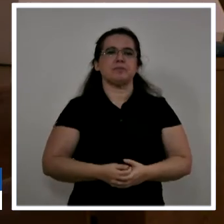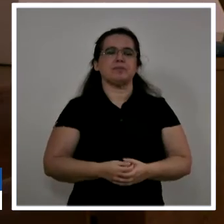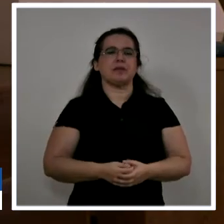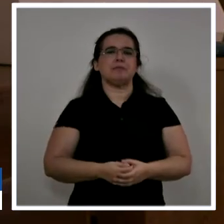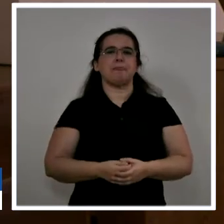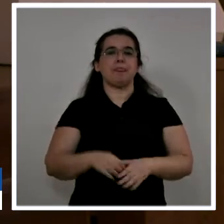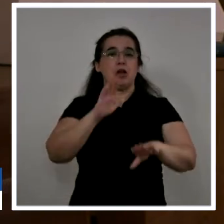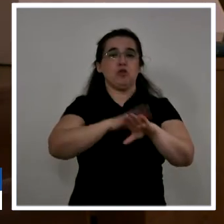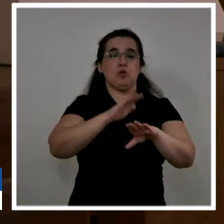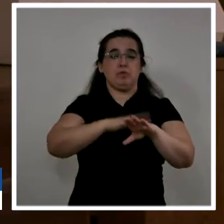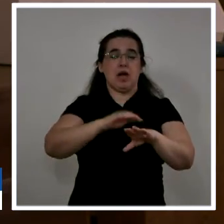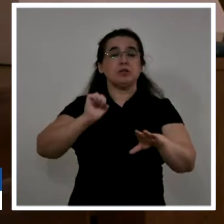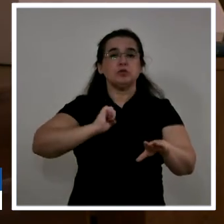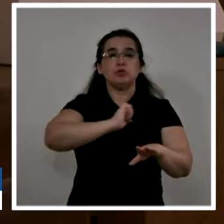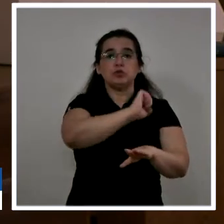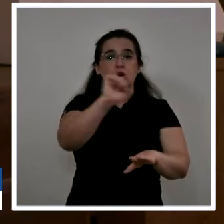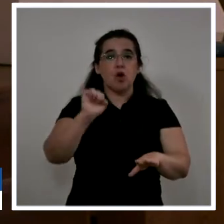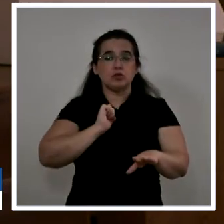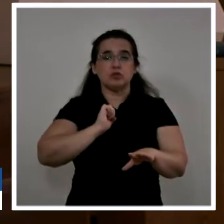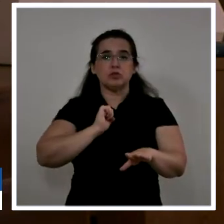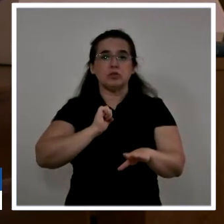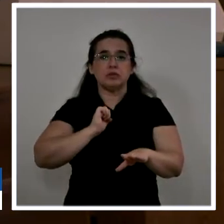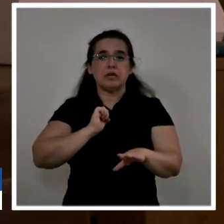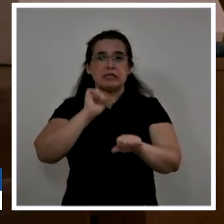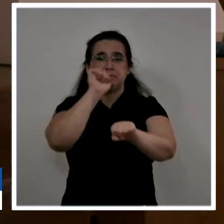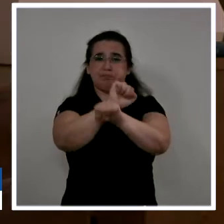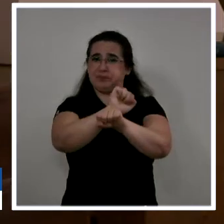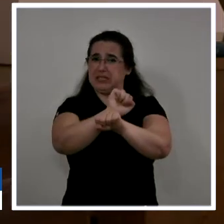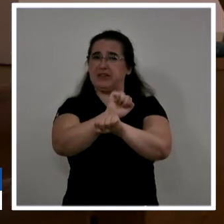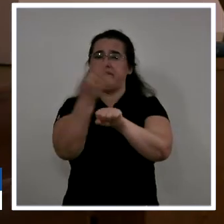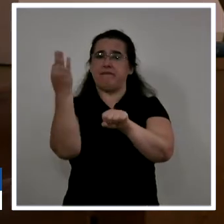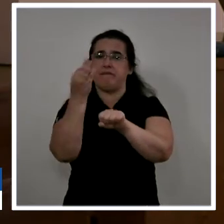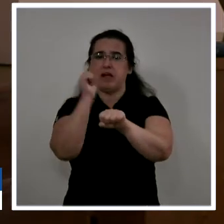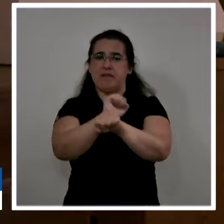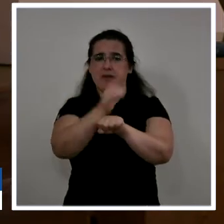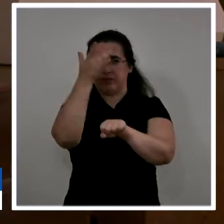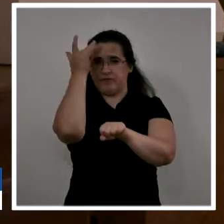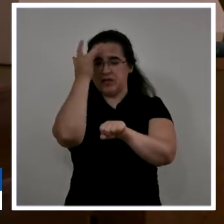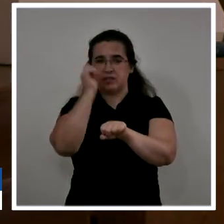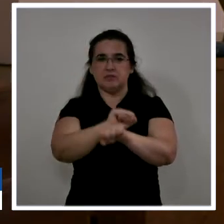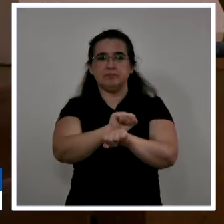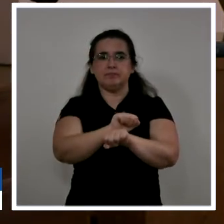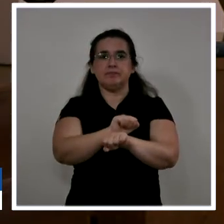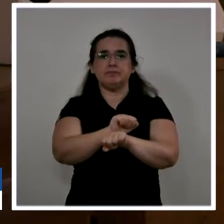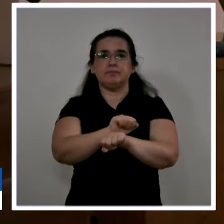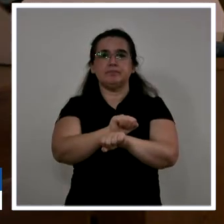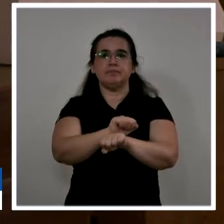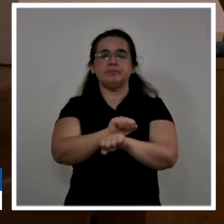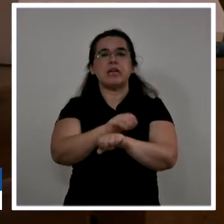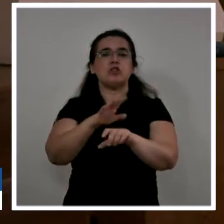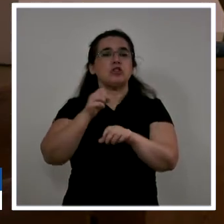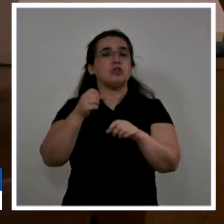E o pecado que tão facilmente nos aprisiona. And run with endurance. E fazendo